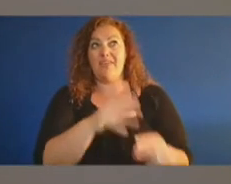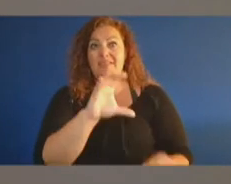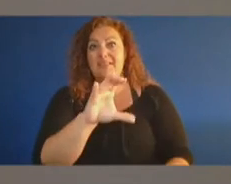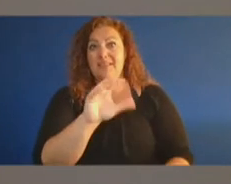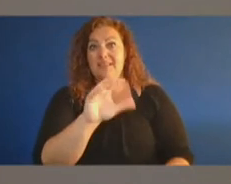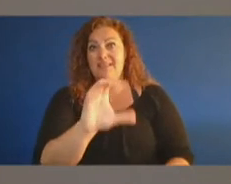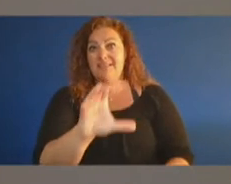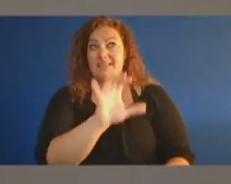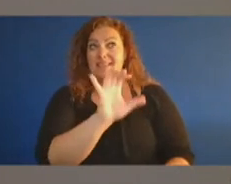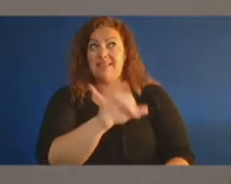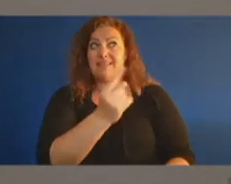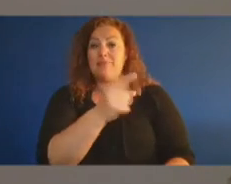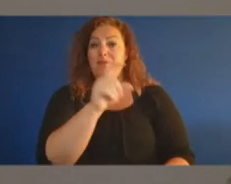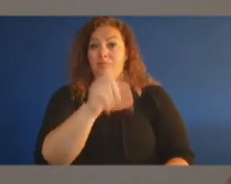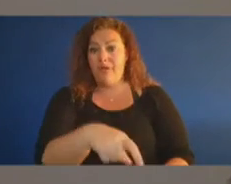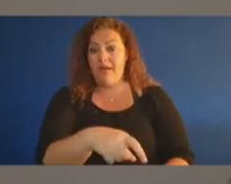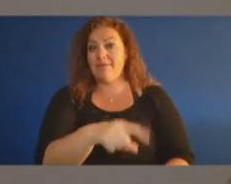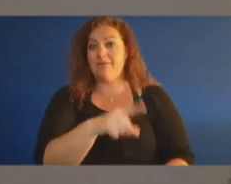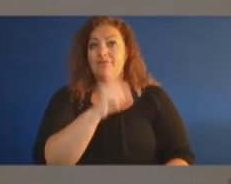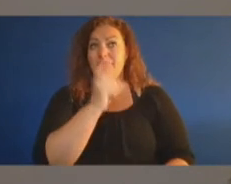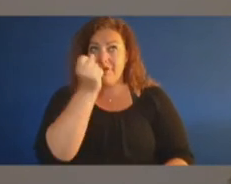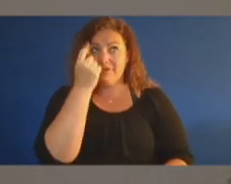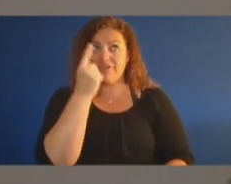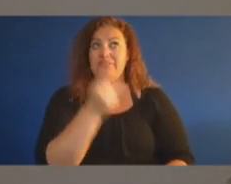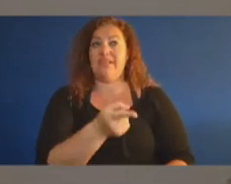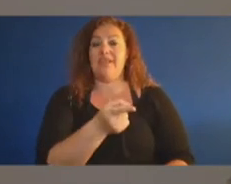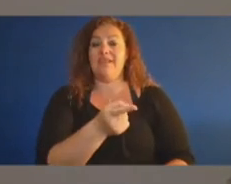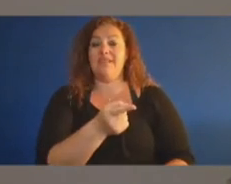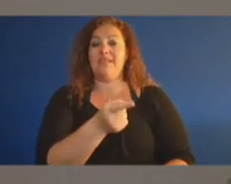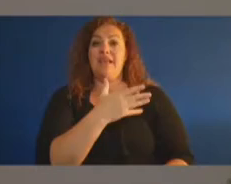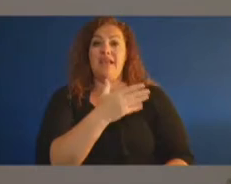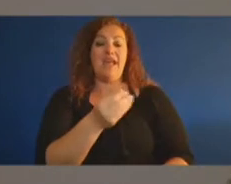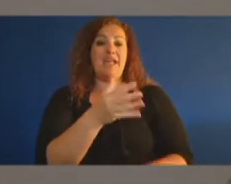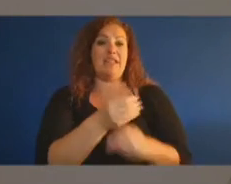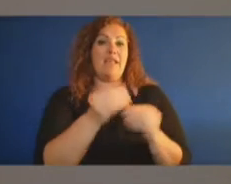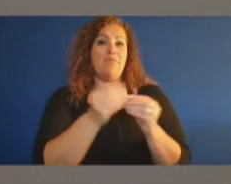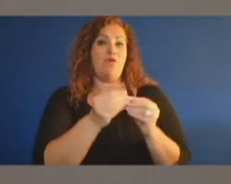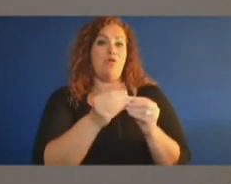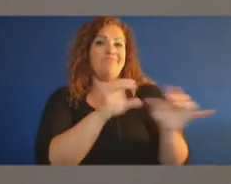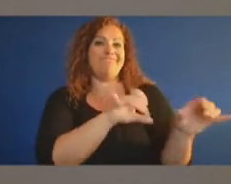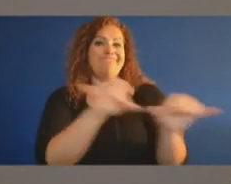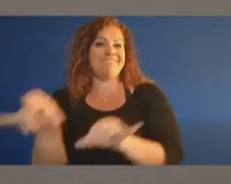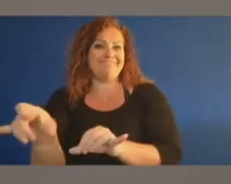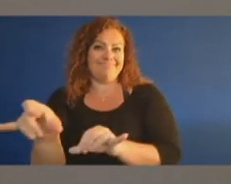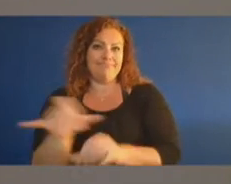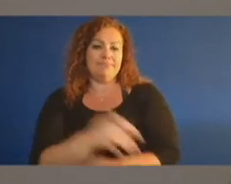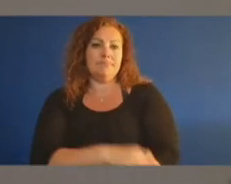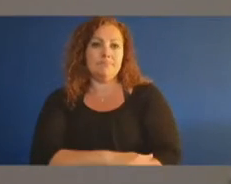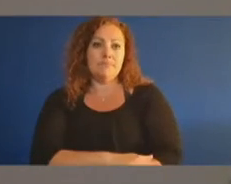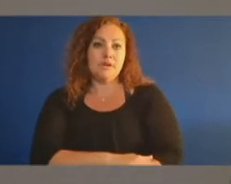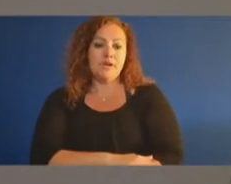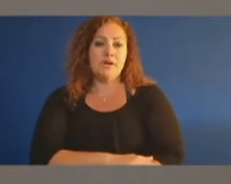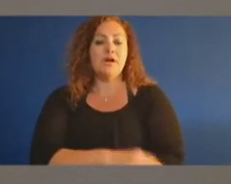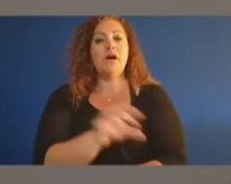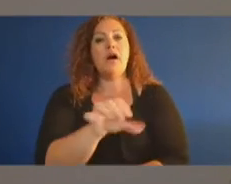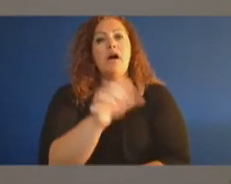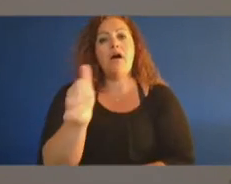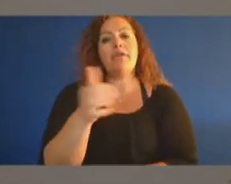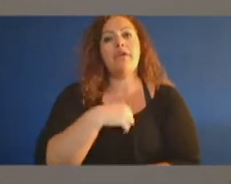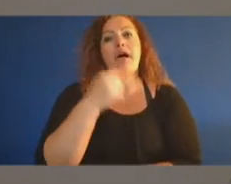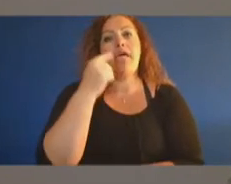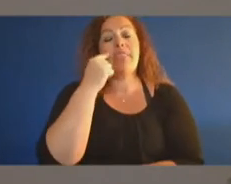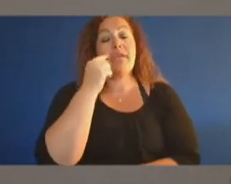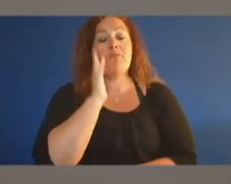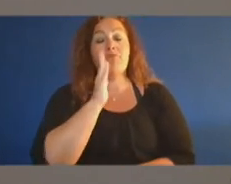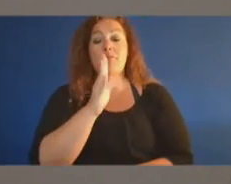is something we have to absolutely understand uh and get a little more consistent on um the other thing I think will come as a huge